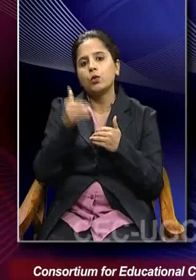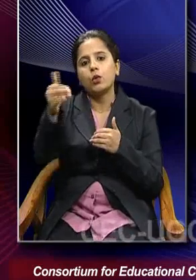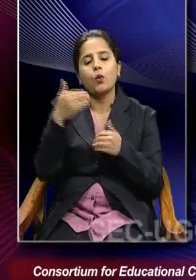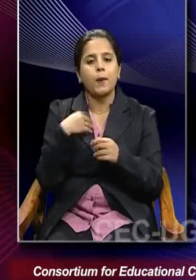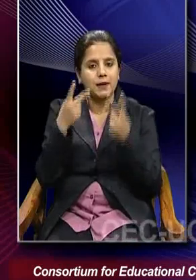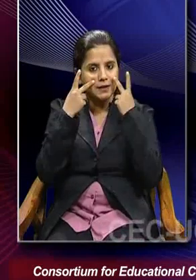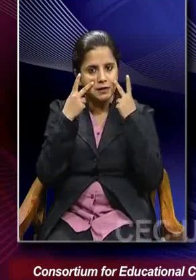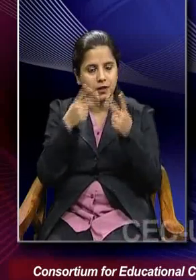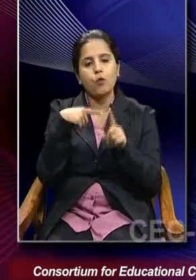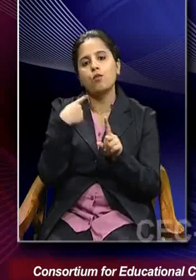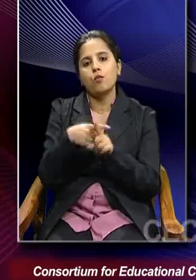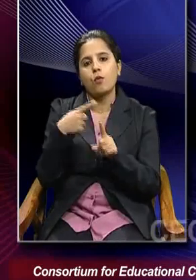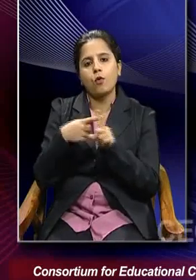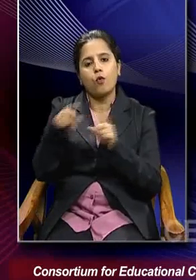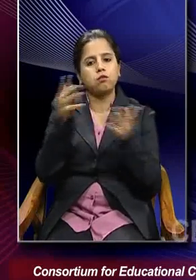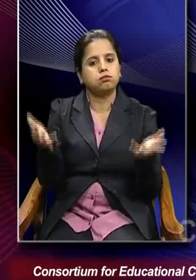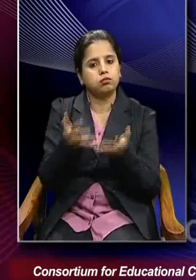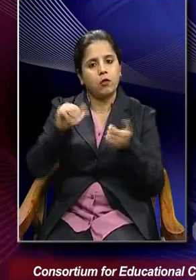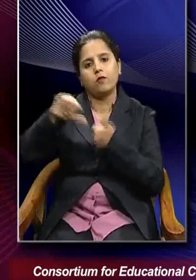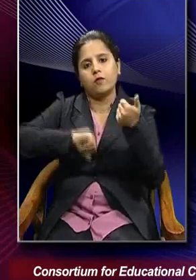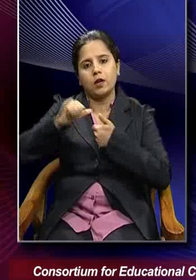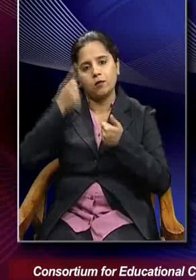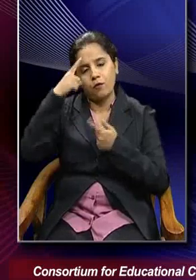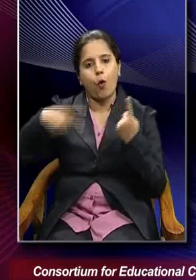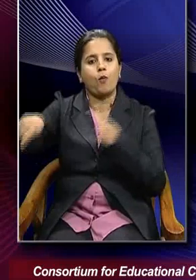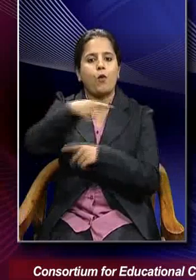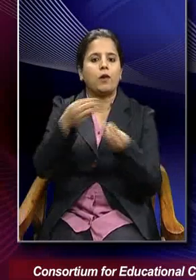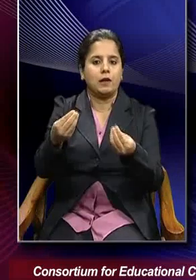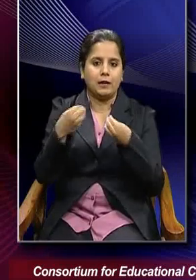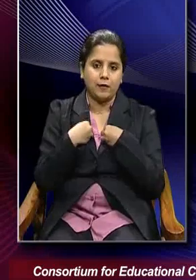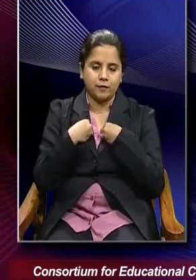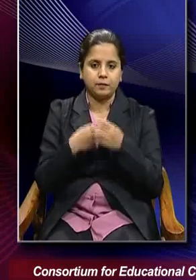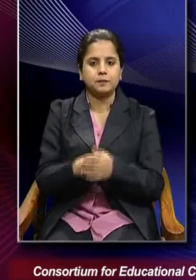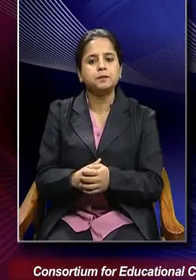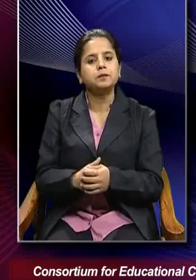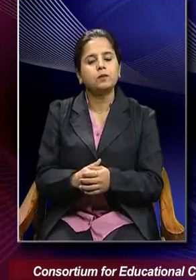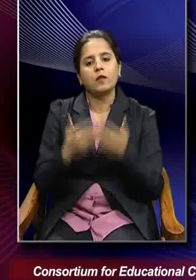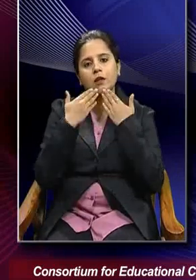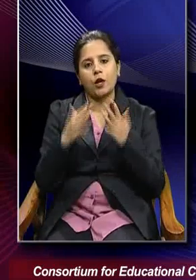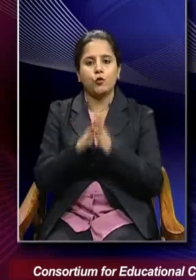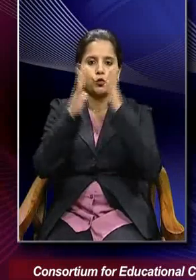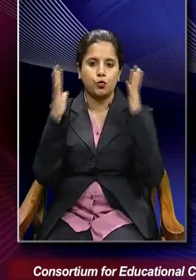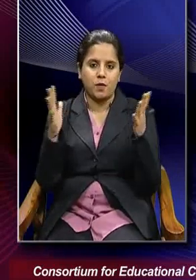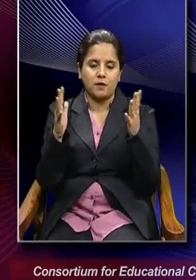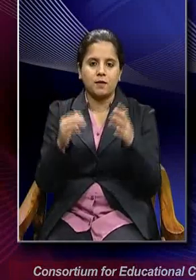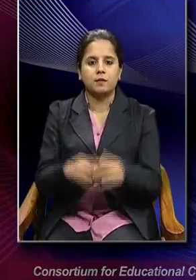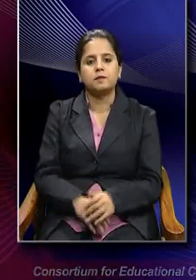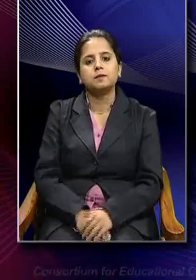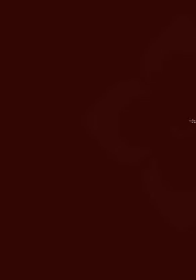to positive, encouraging feedback from you all. Thank you very much.